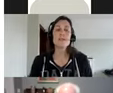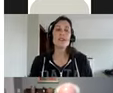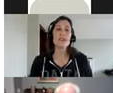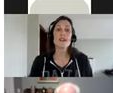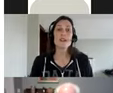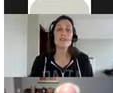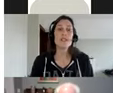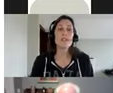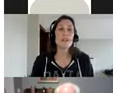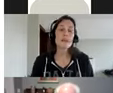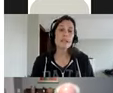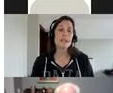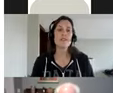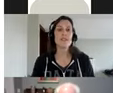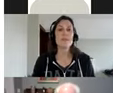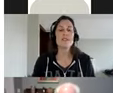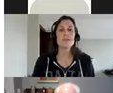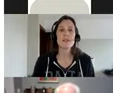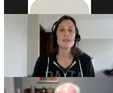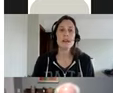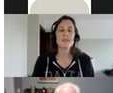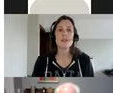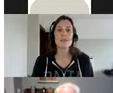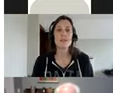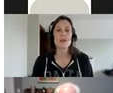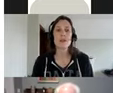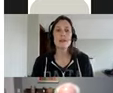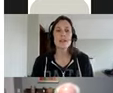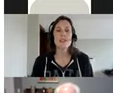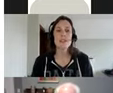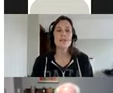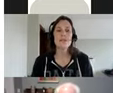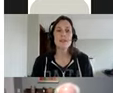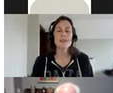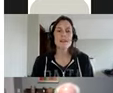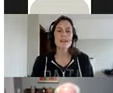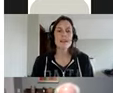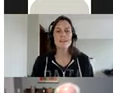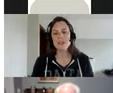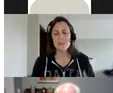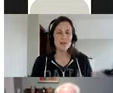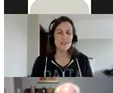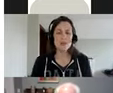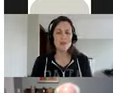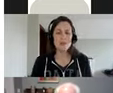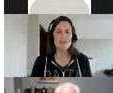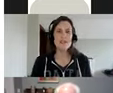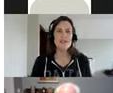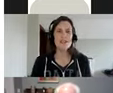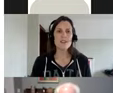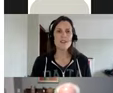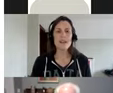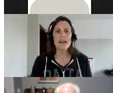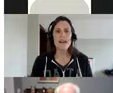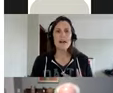use spatial data effectively. Because I think it's a responsibility that we have of people who are in geofields. And you know, as somebody who has quite a few degrees